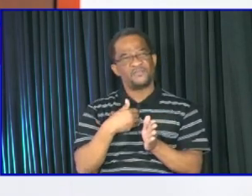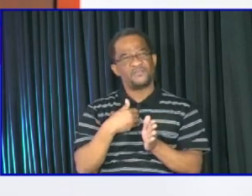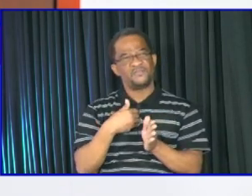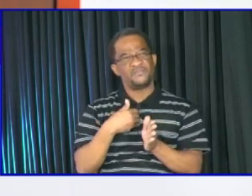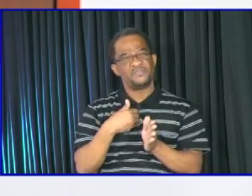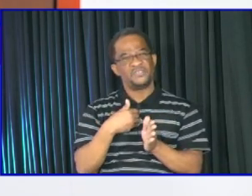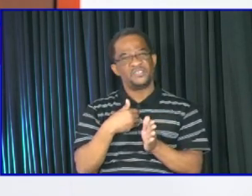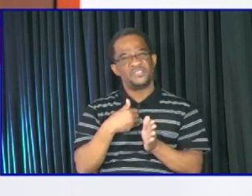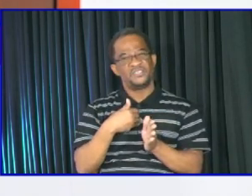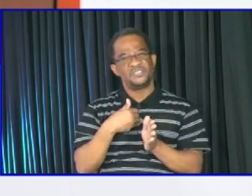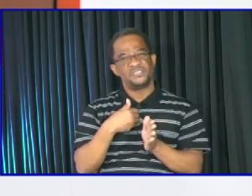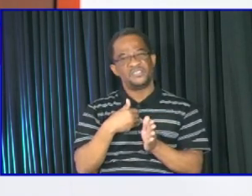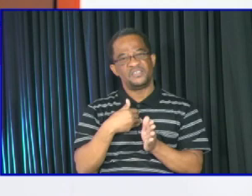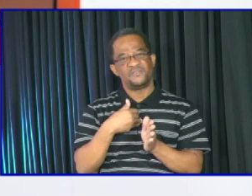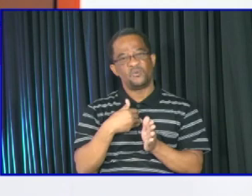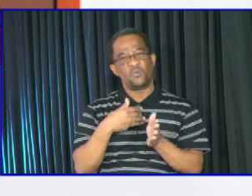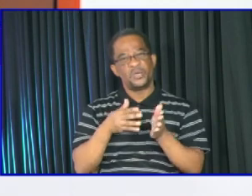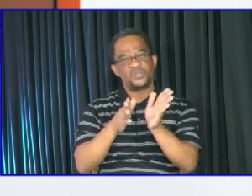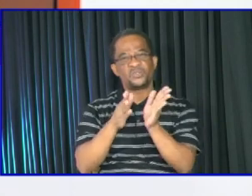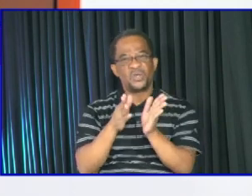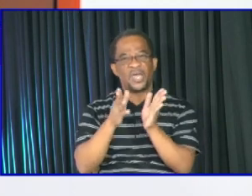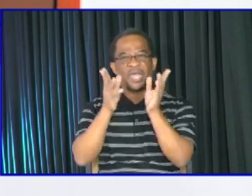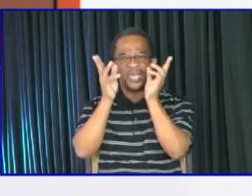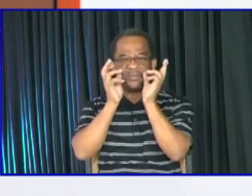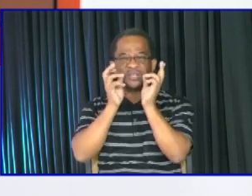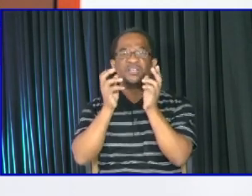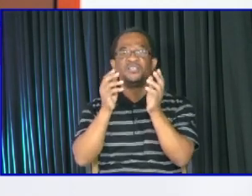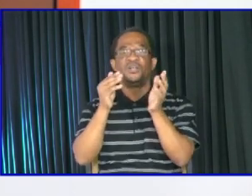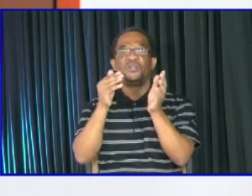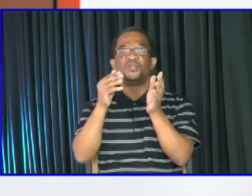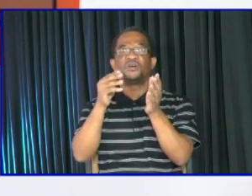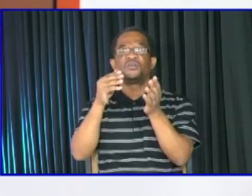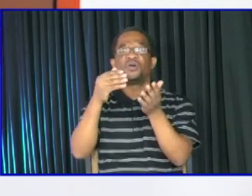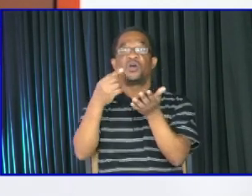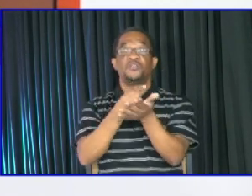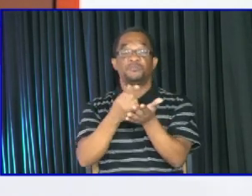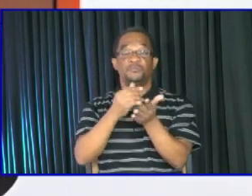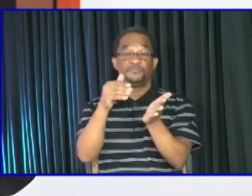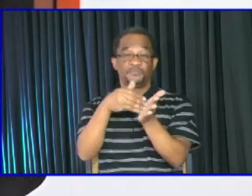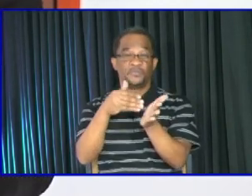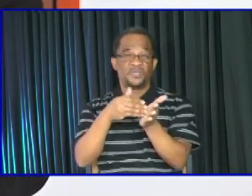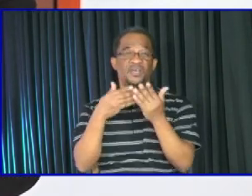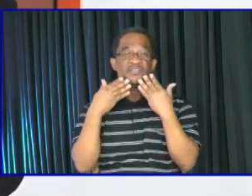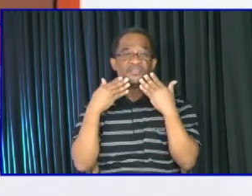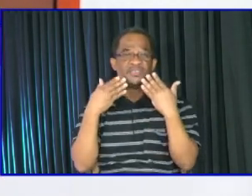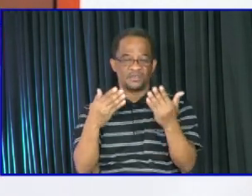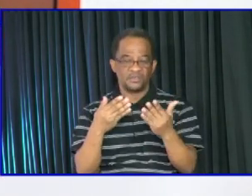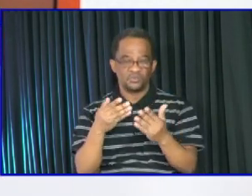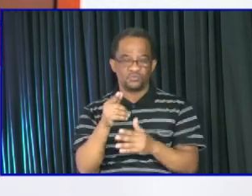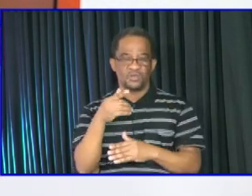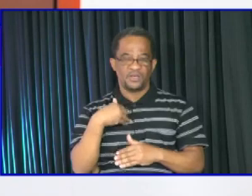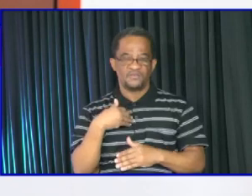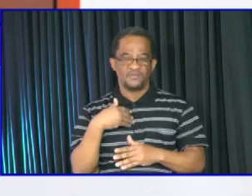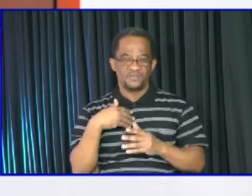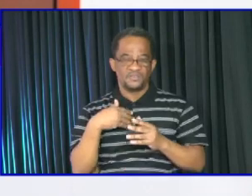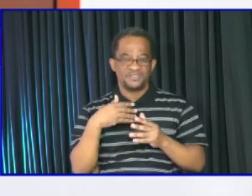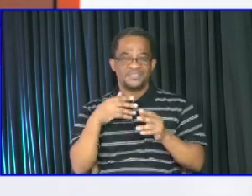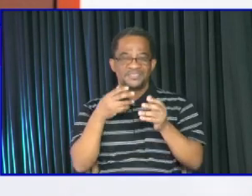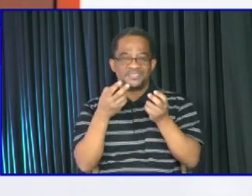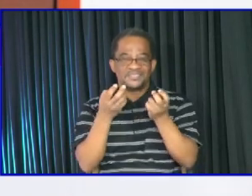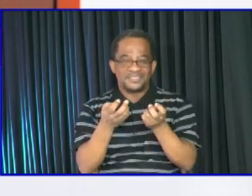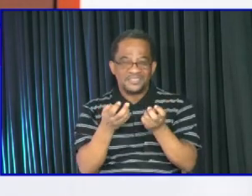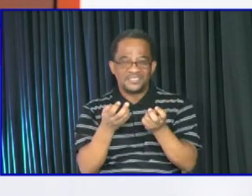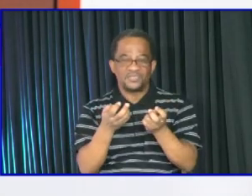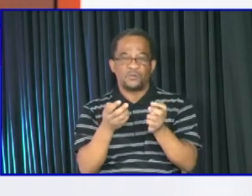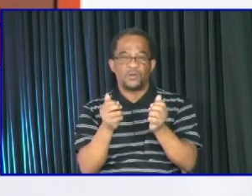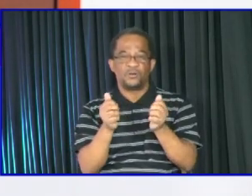of hearing the everlasting gospel again. We are thankful that you have stayed with us this evening.